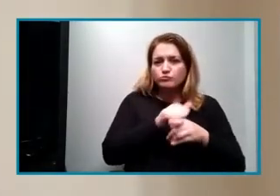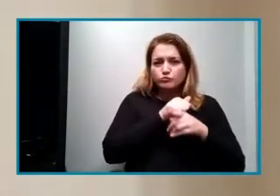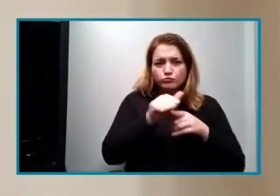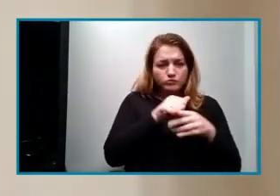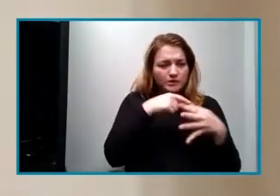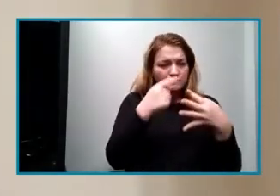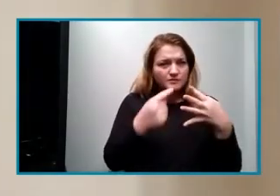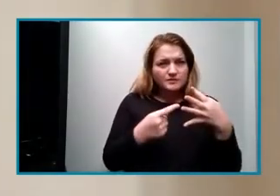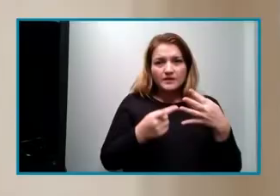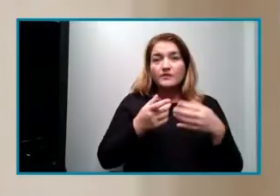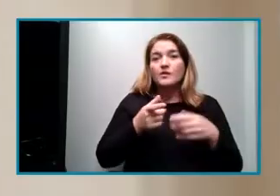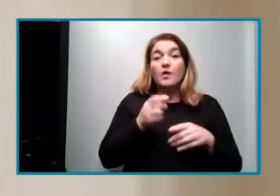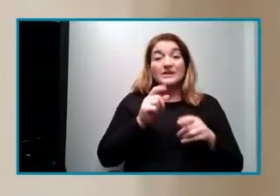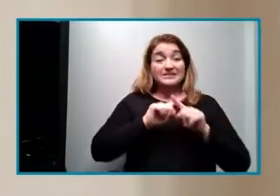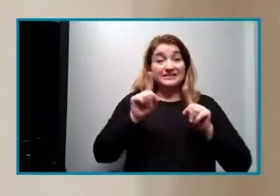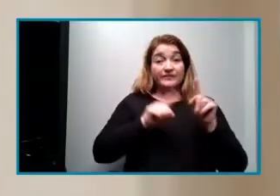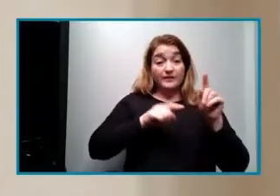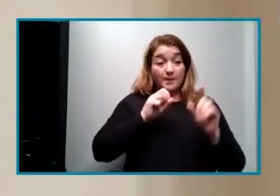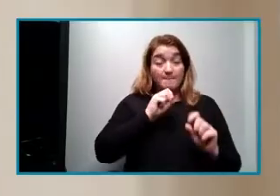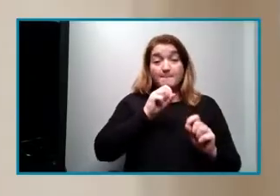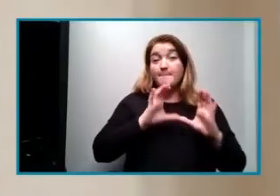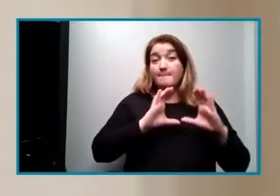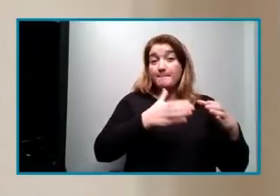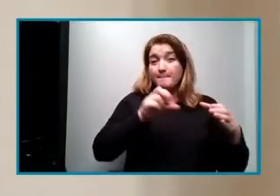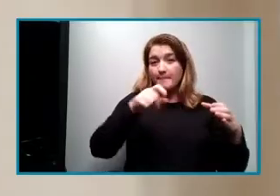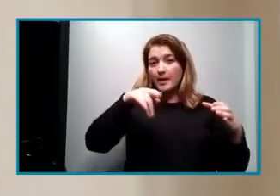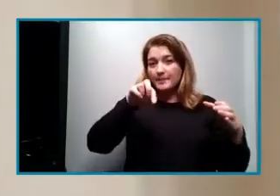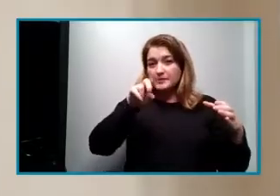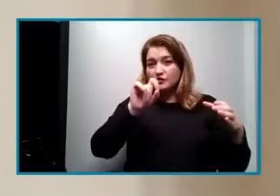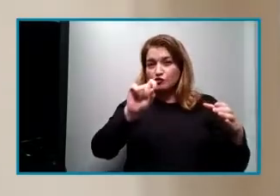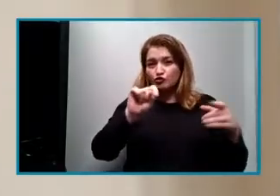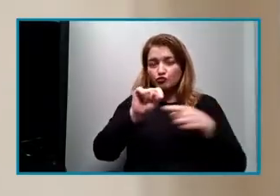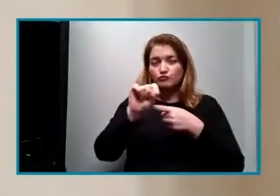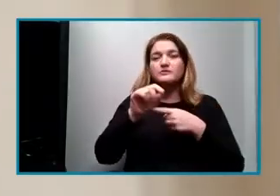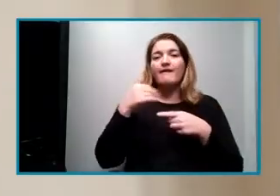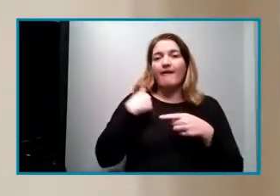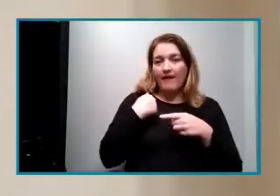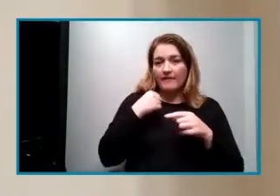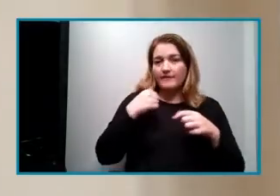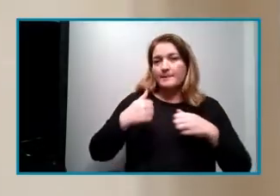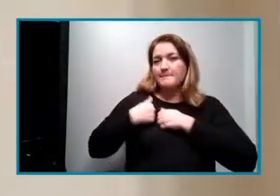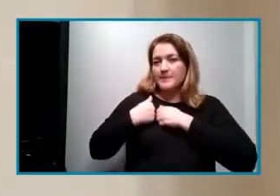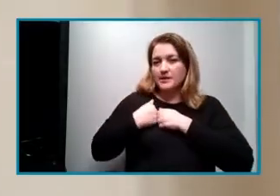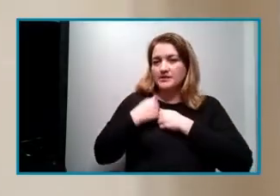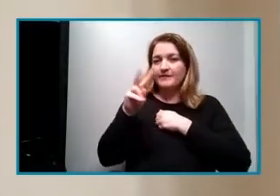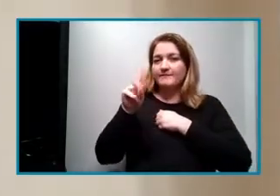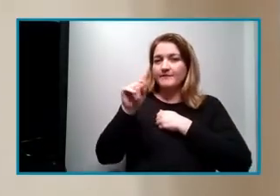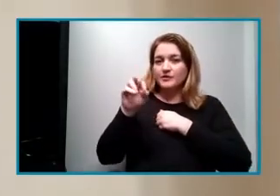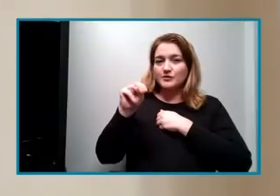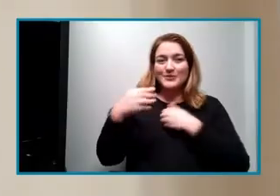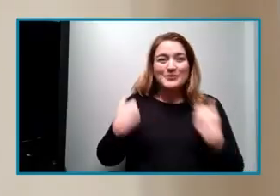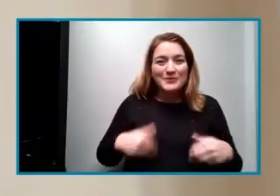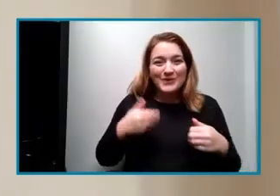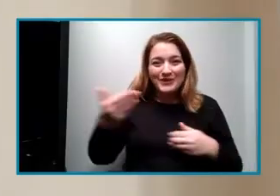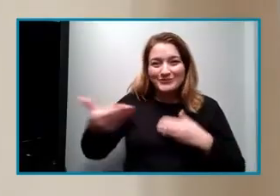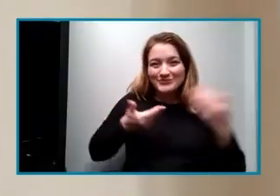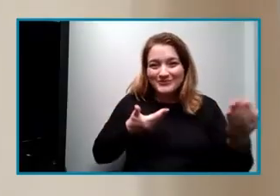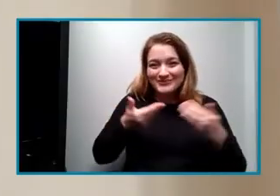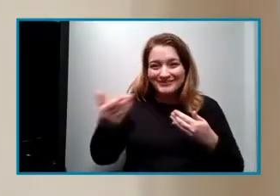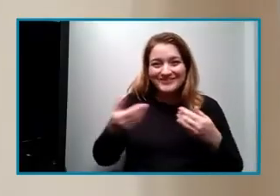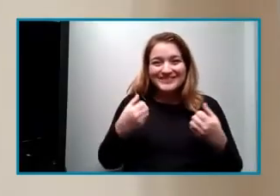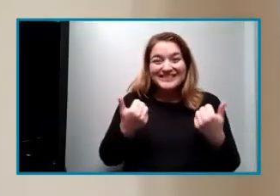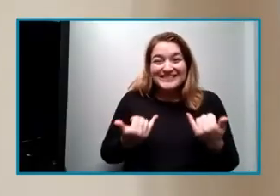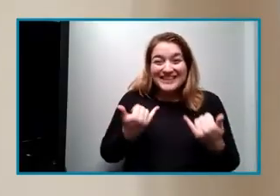populations. Today, we'll be joined by the fantastic Community Connections project teams from ArtSpark in